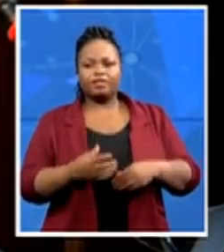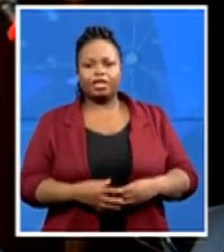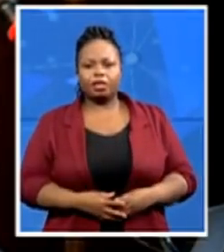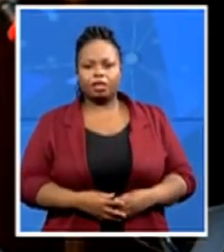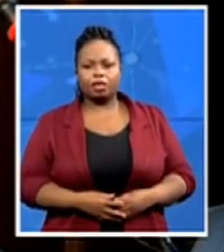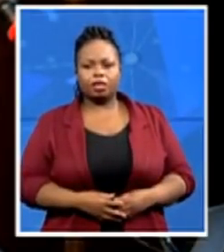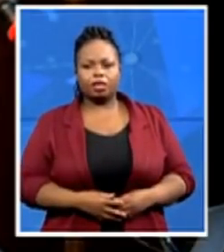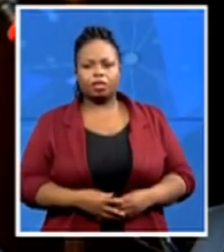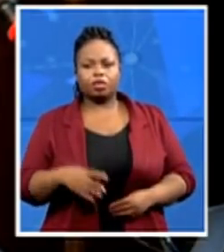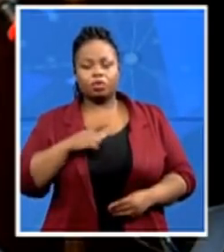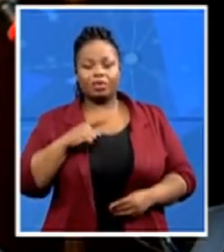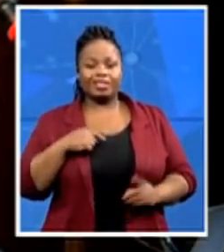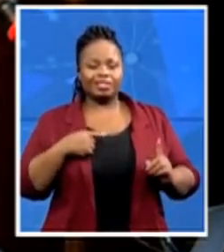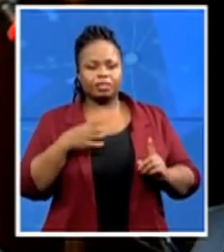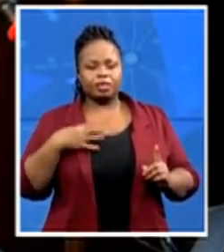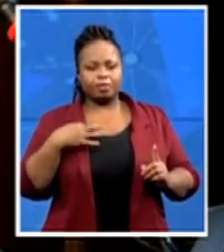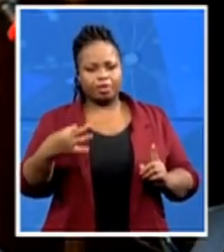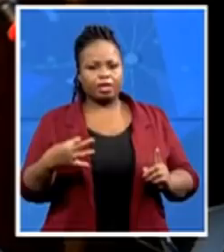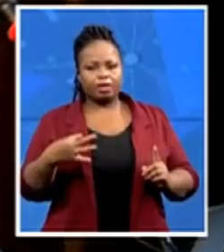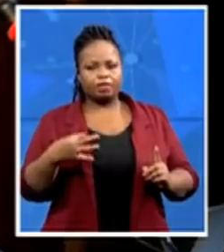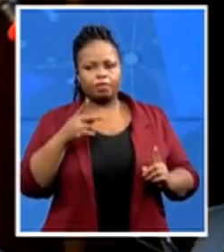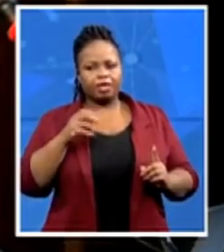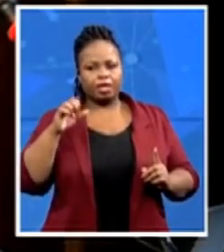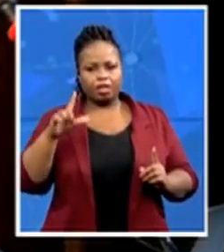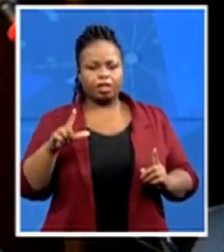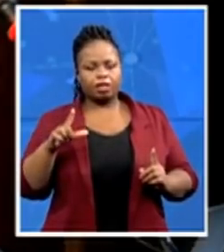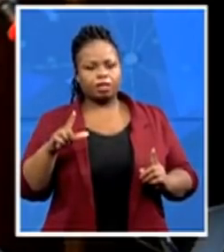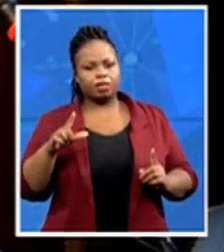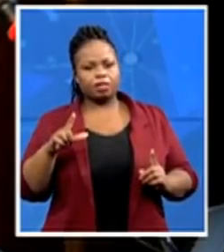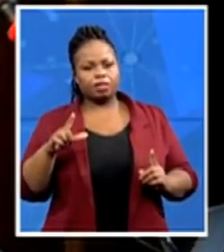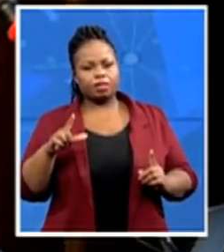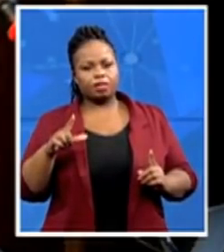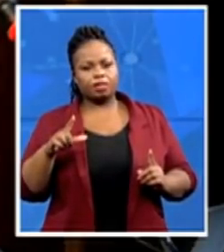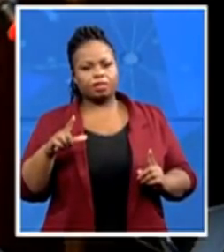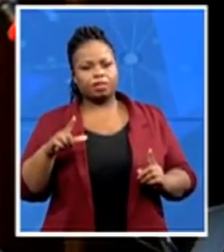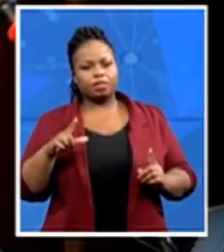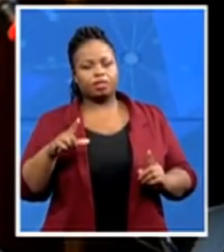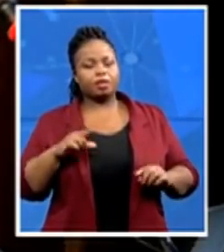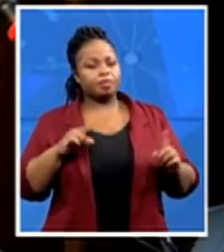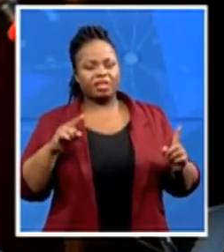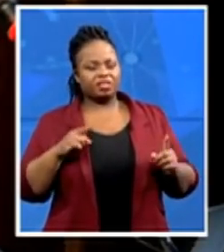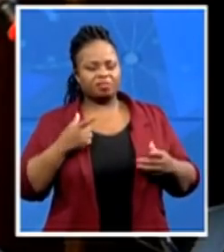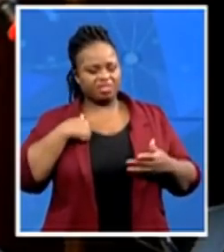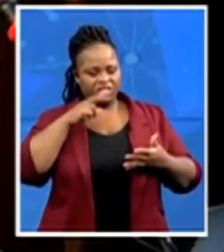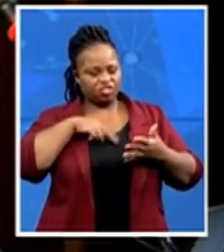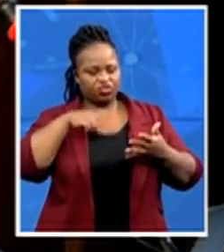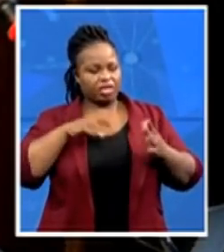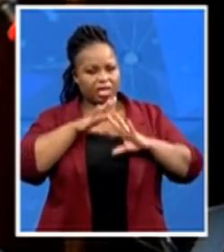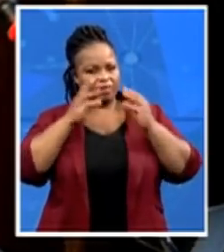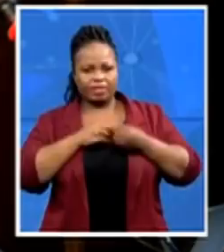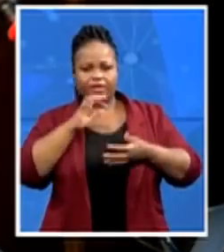affidavit. Briefly, without going into the whole affidavit, he indicated that he is married, he has 2